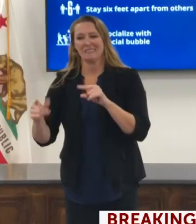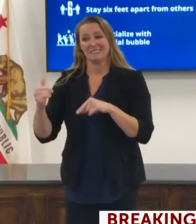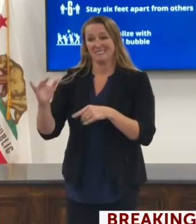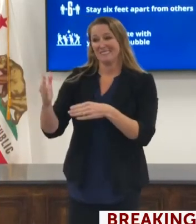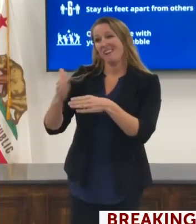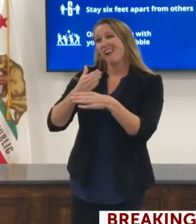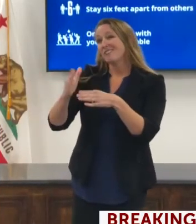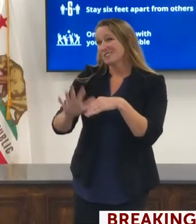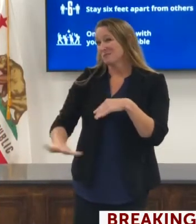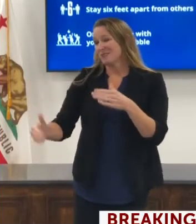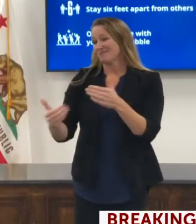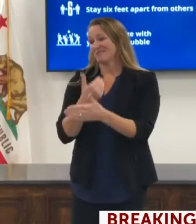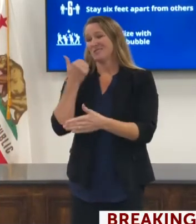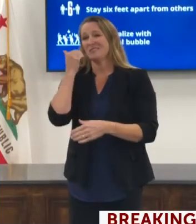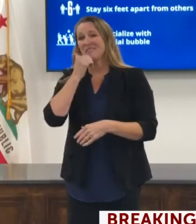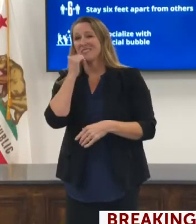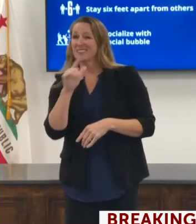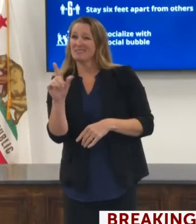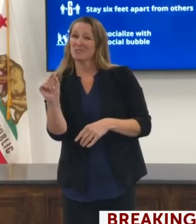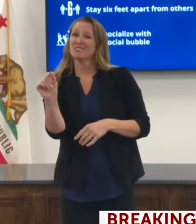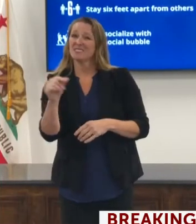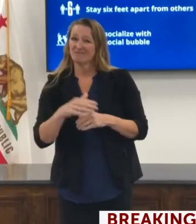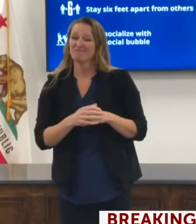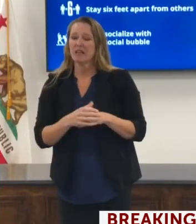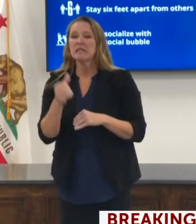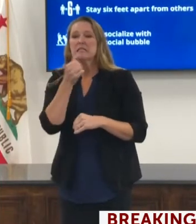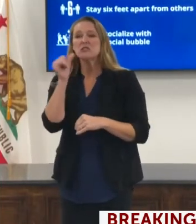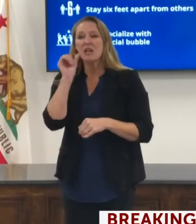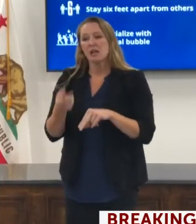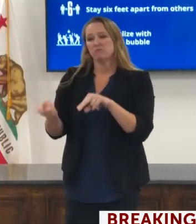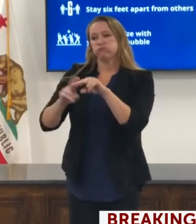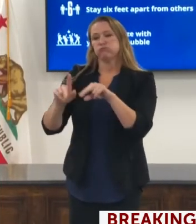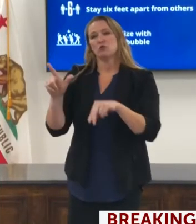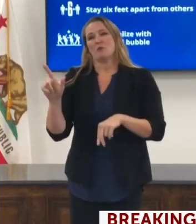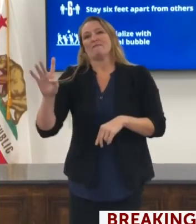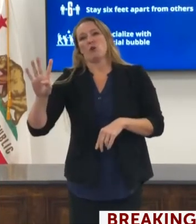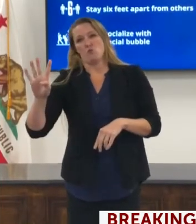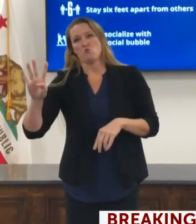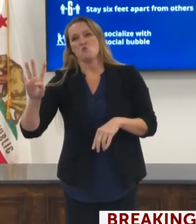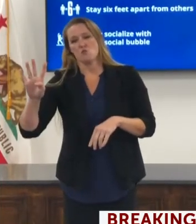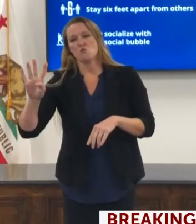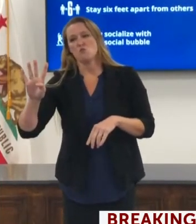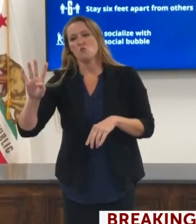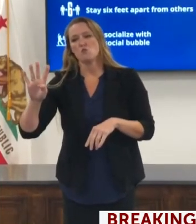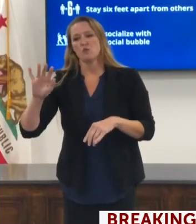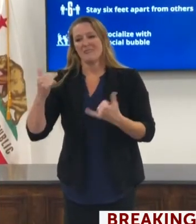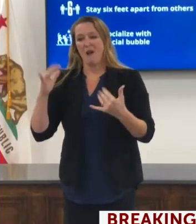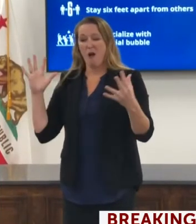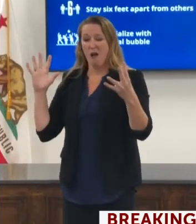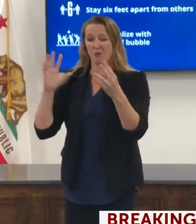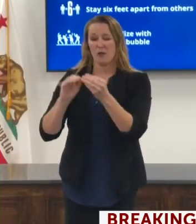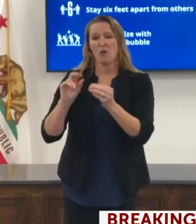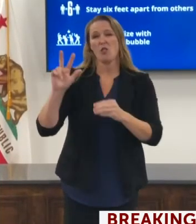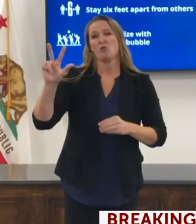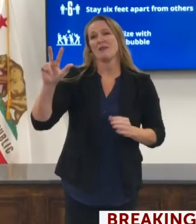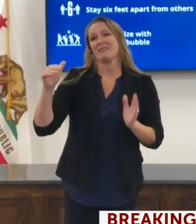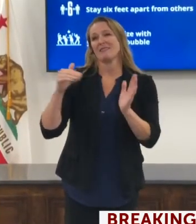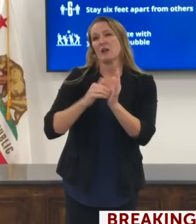20 cases a day. So yesterday we had 24 cases, and that puts us at